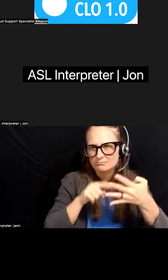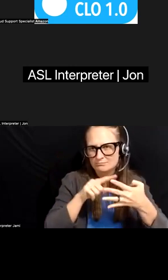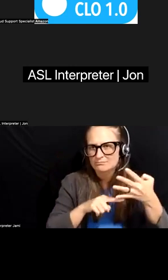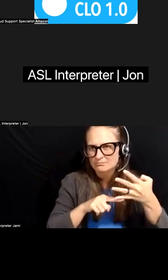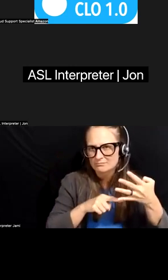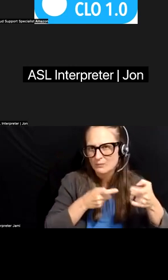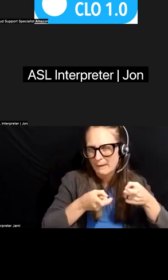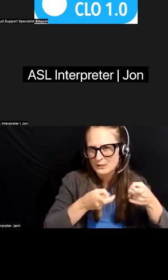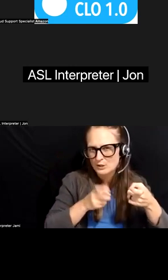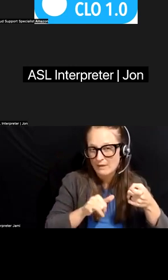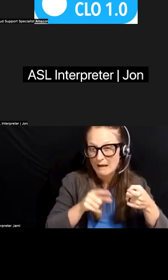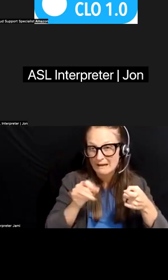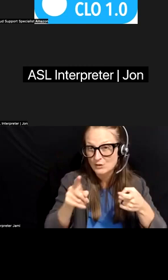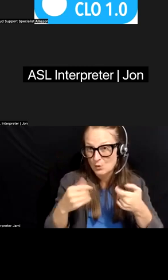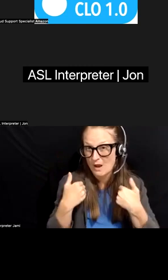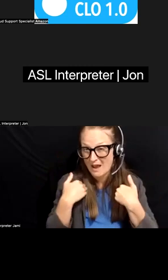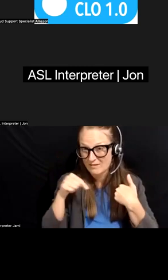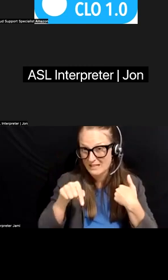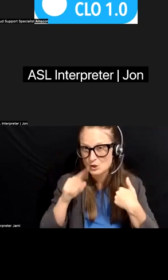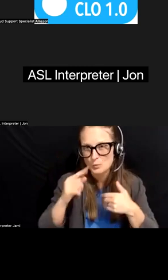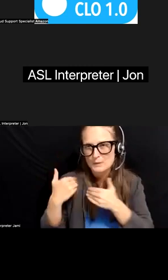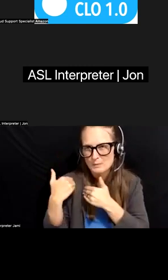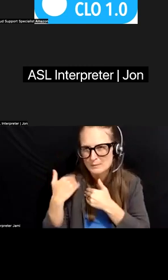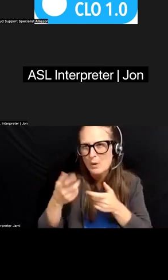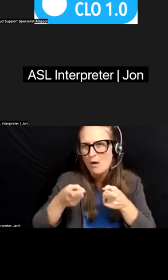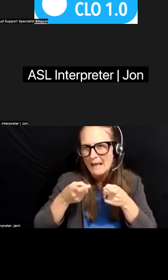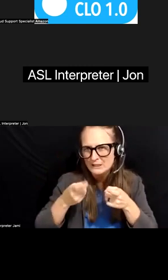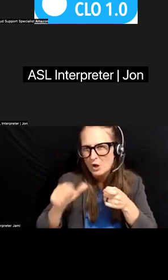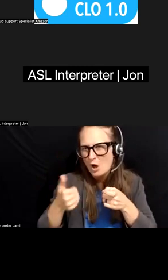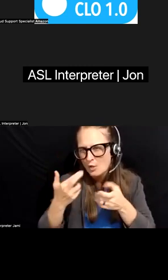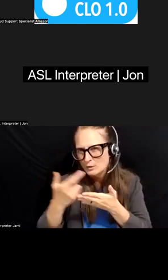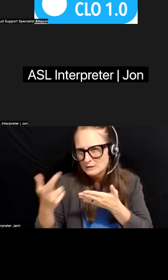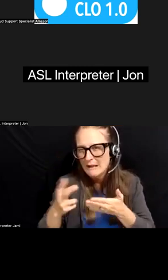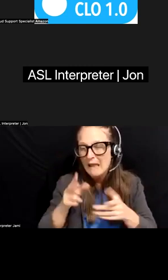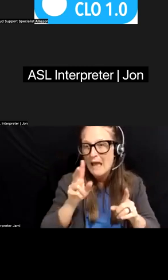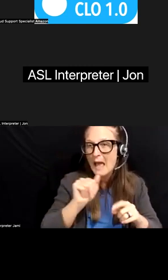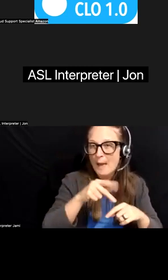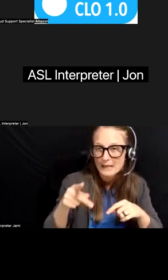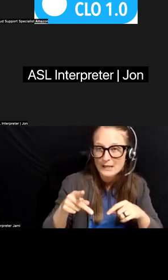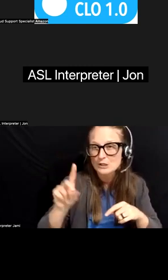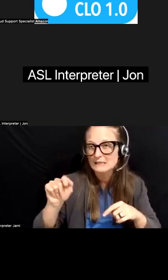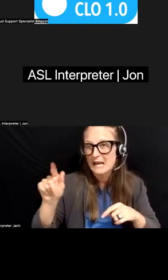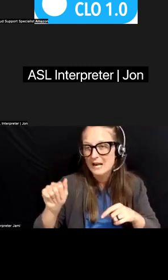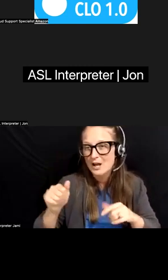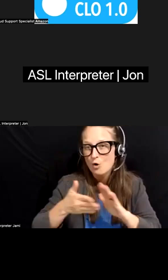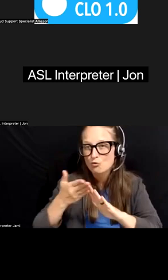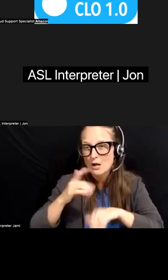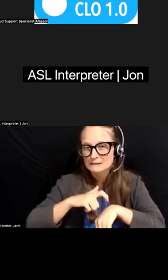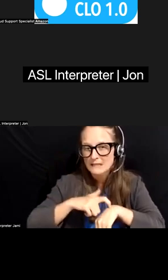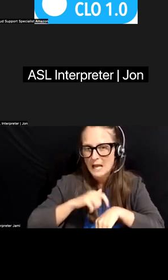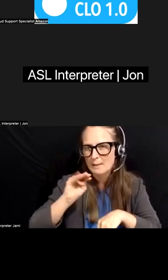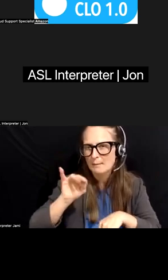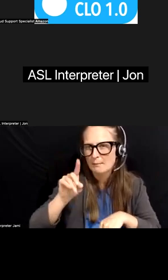you will be responsible for handling other resources such as applications, data, runtime, and middleware. Who